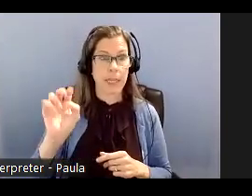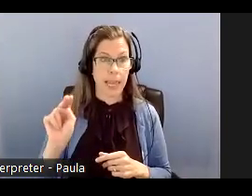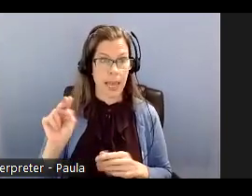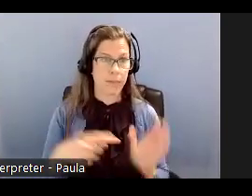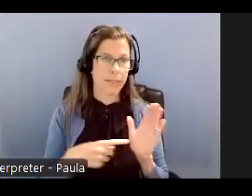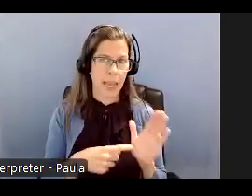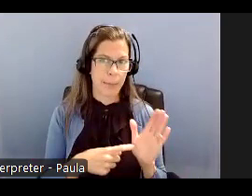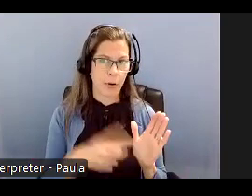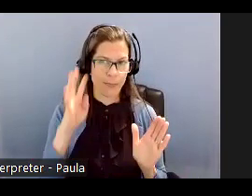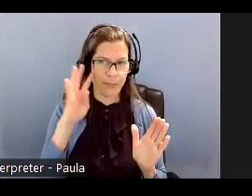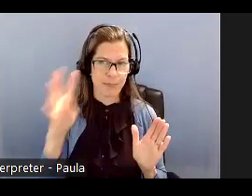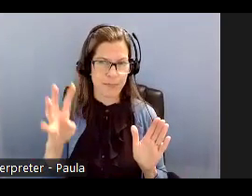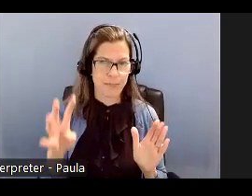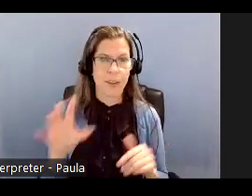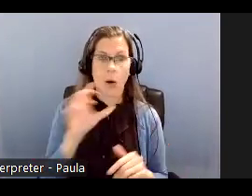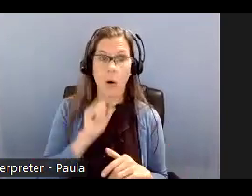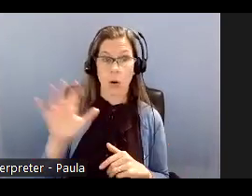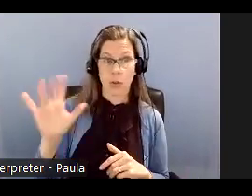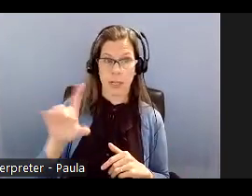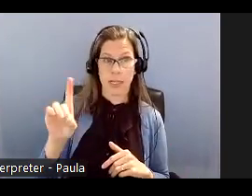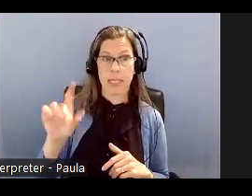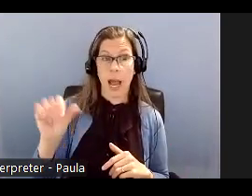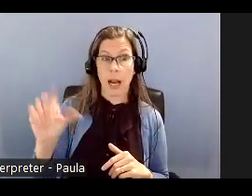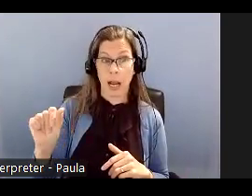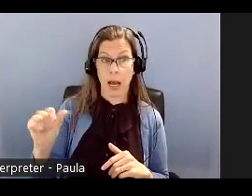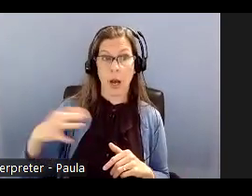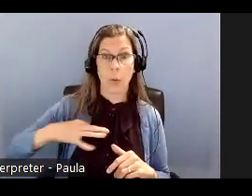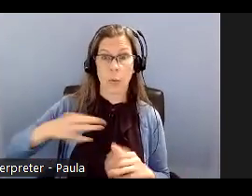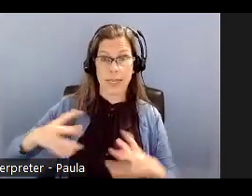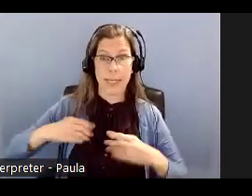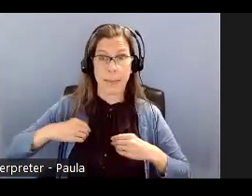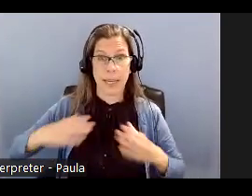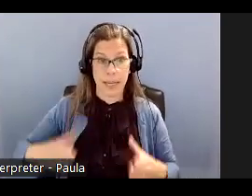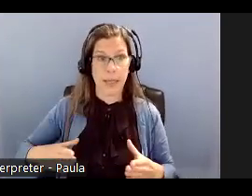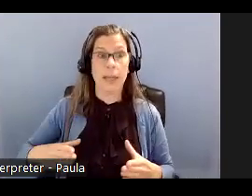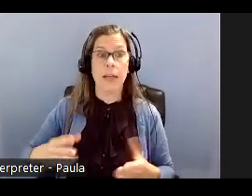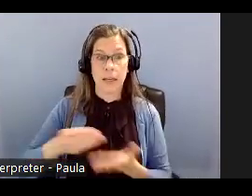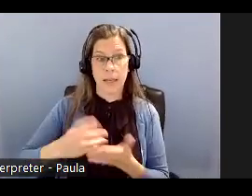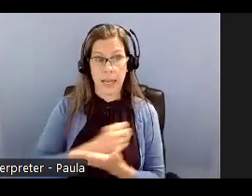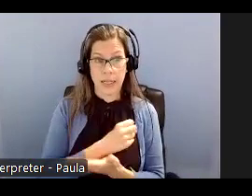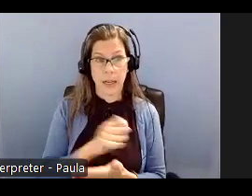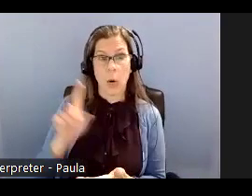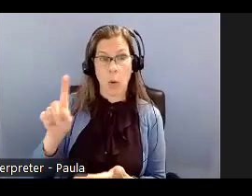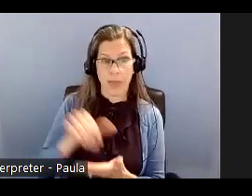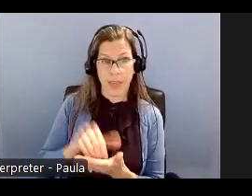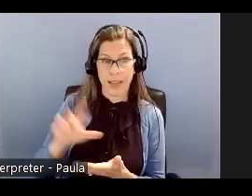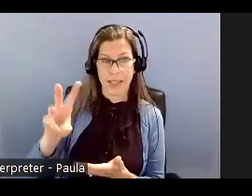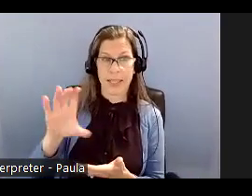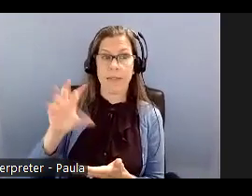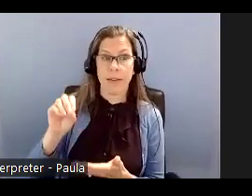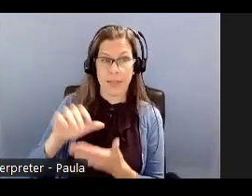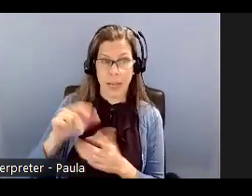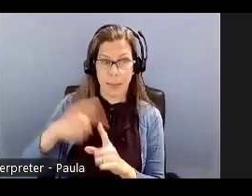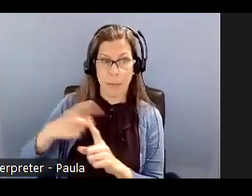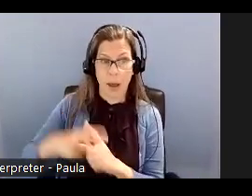Ken is 25 years old and is a DACA recipient. His income is $1,650 a month. He lives in